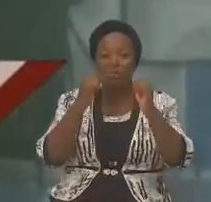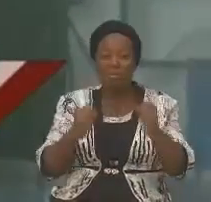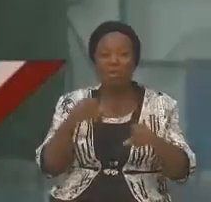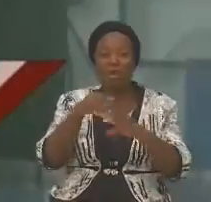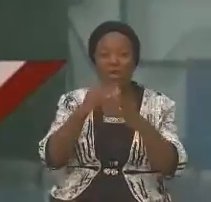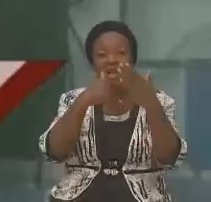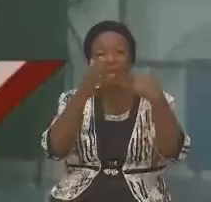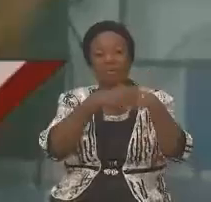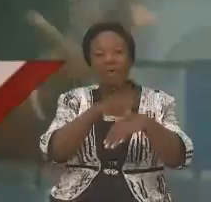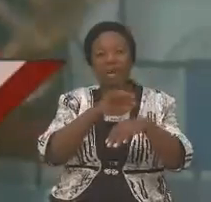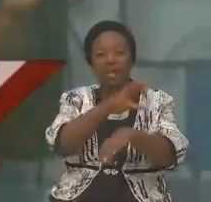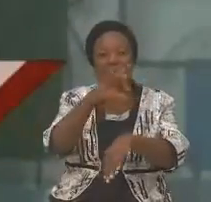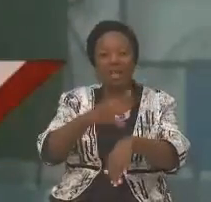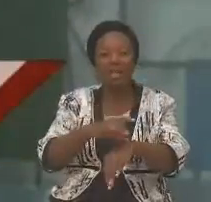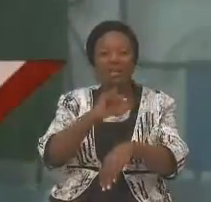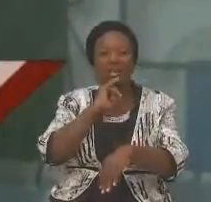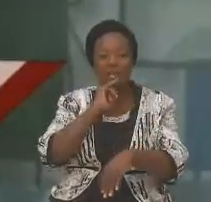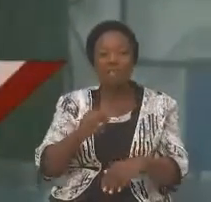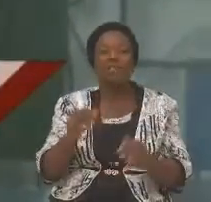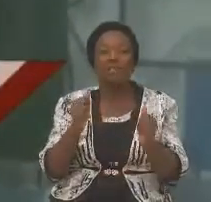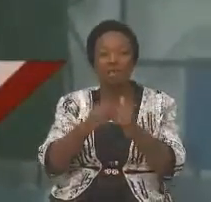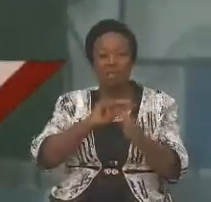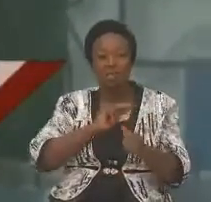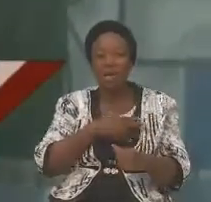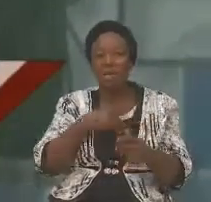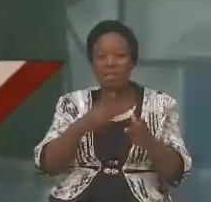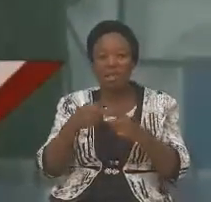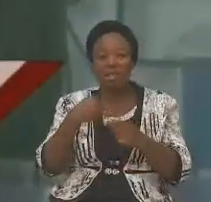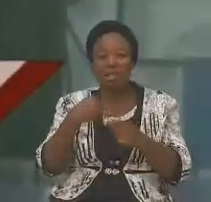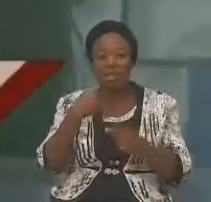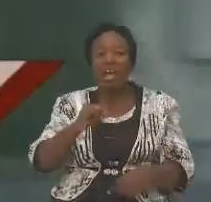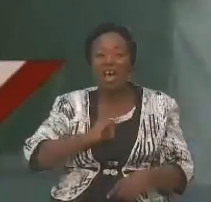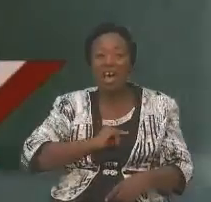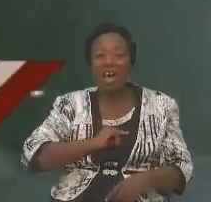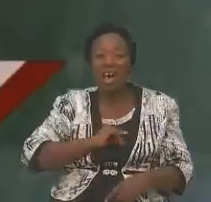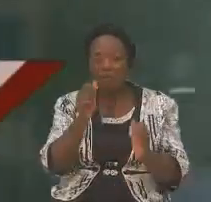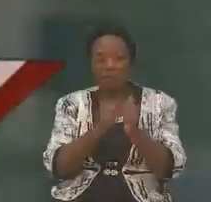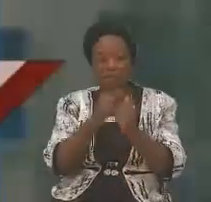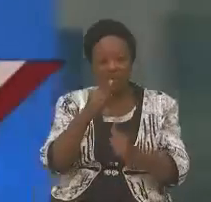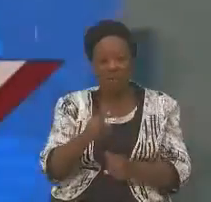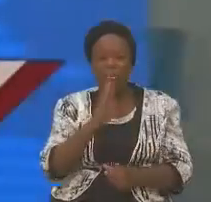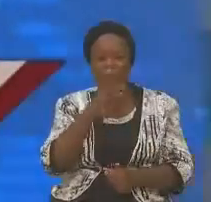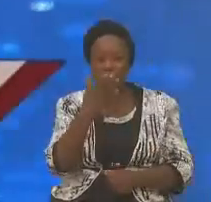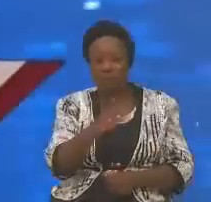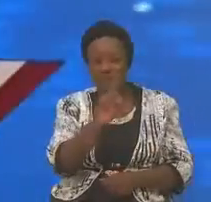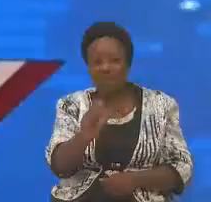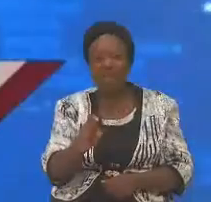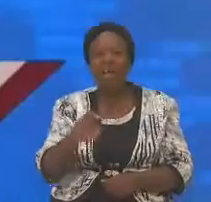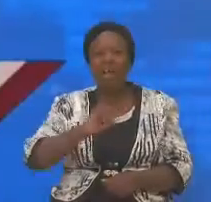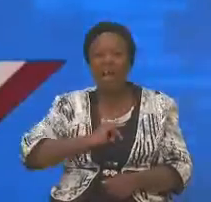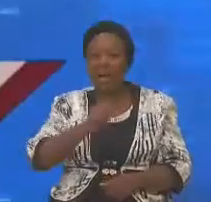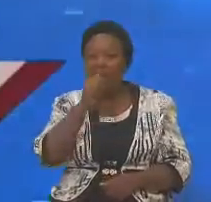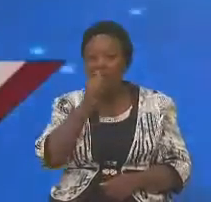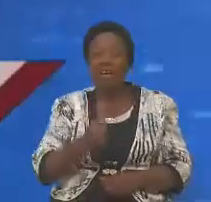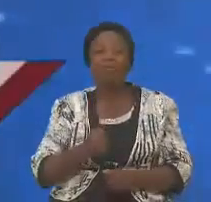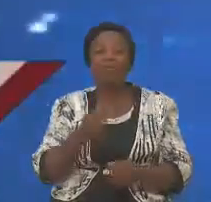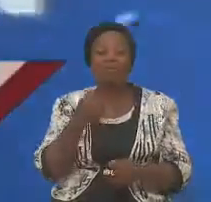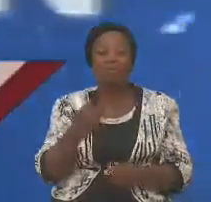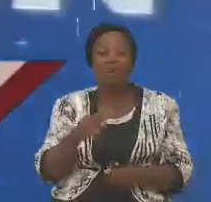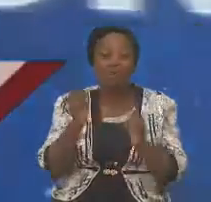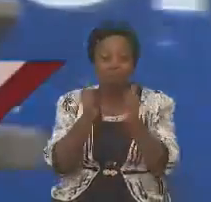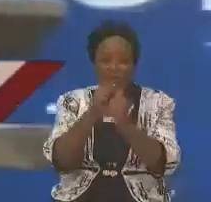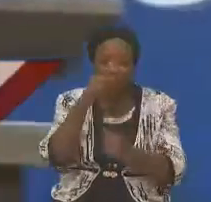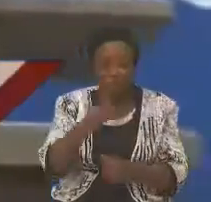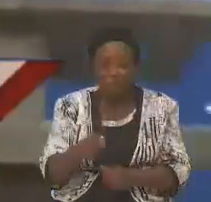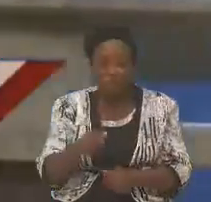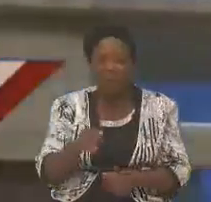heaven and on earth belongs unto him. And then he says, I am with you. Are you there? I am with